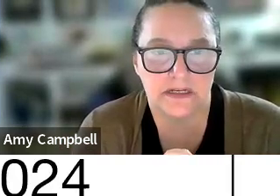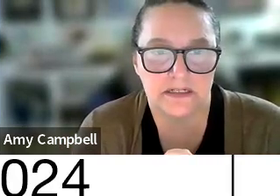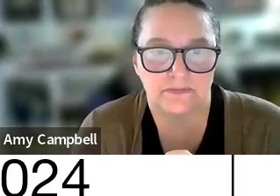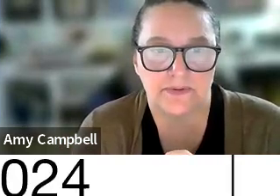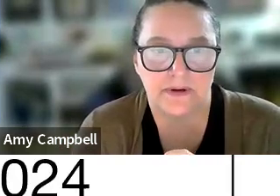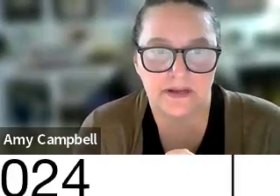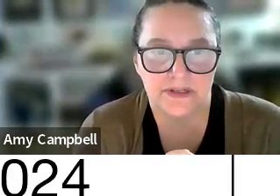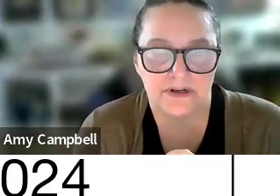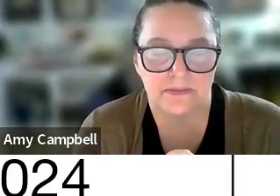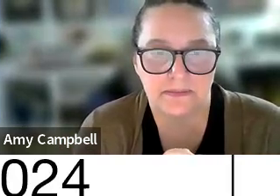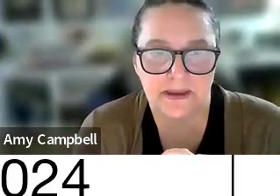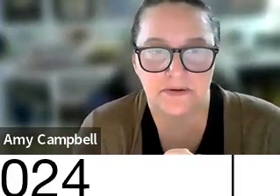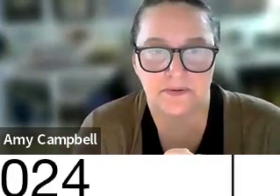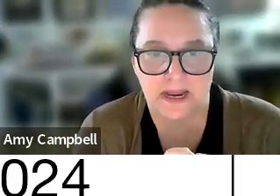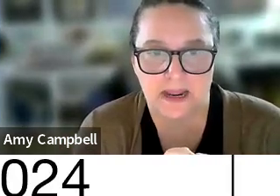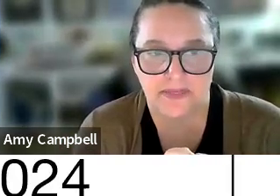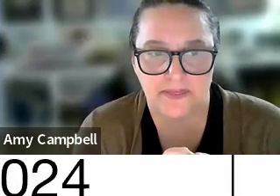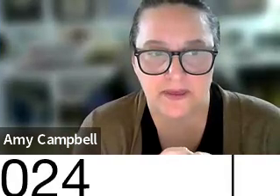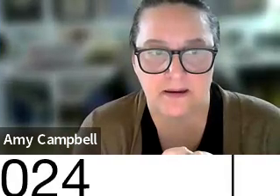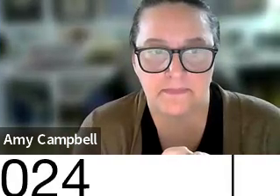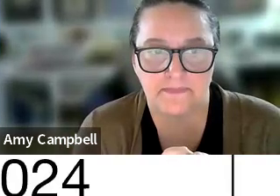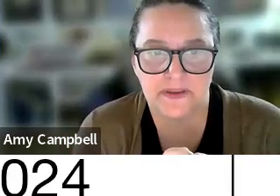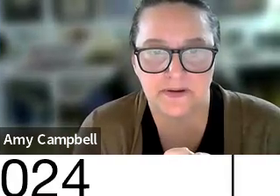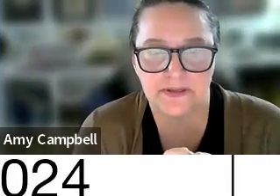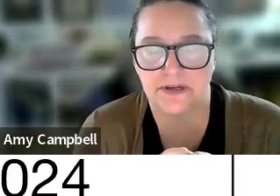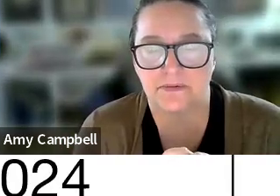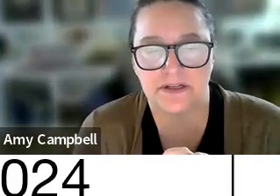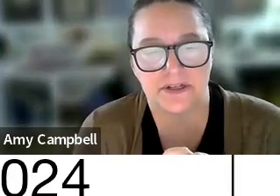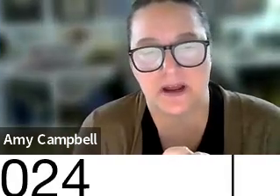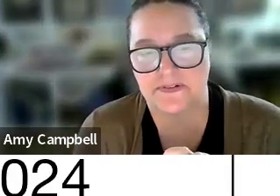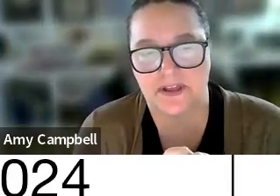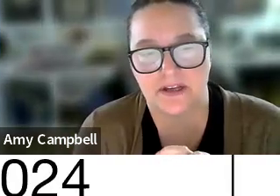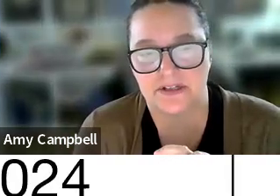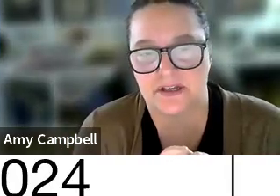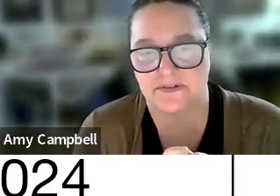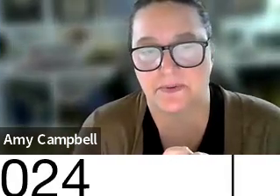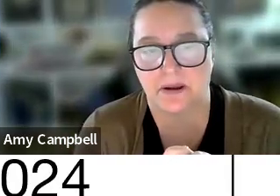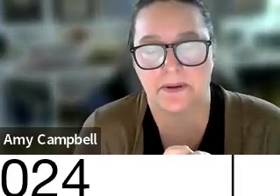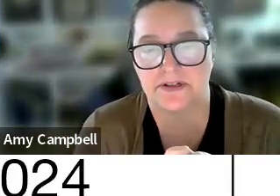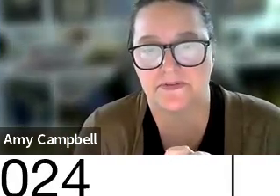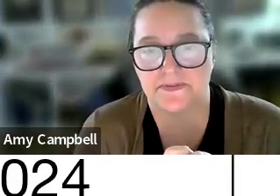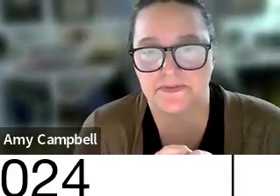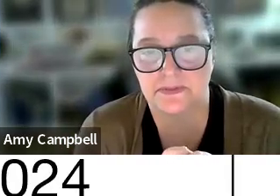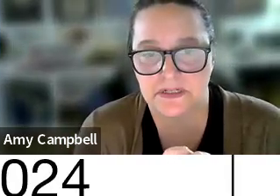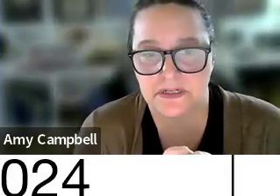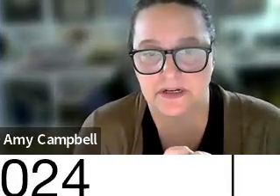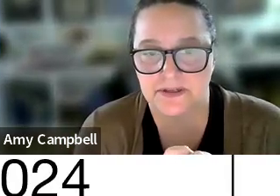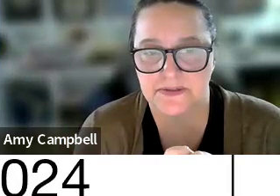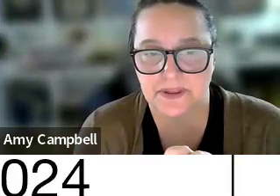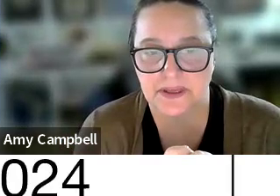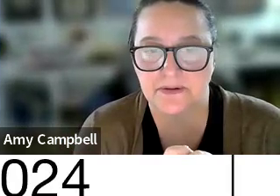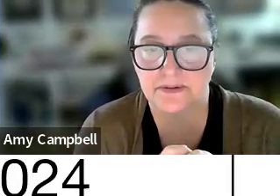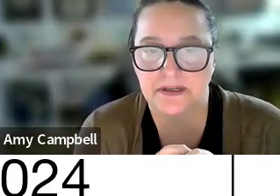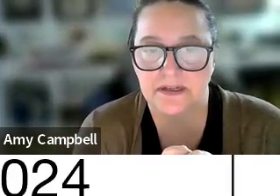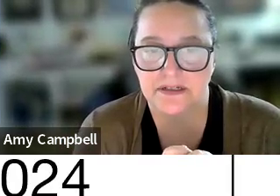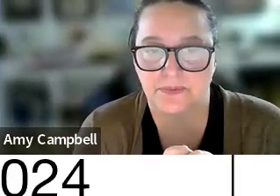you need to pre-register by May 20th. You can still register after that. You just have to bring a bunch of materials